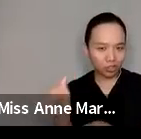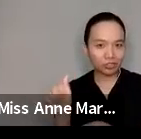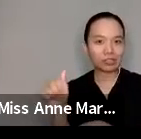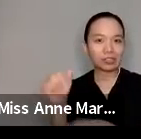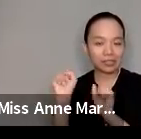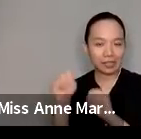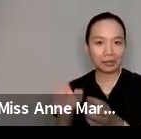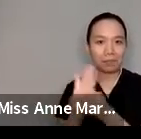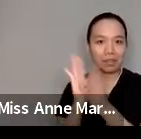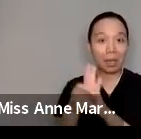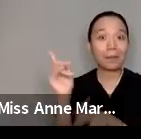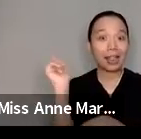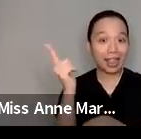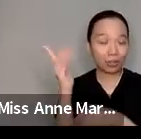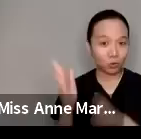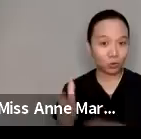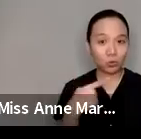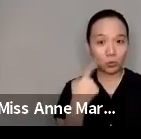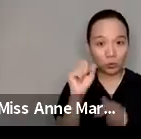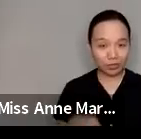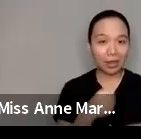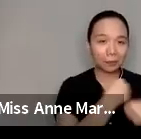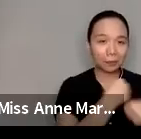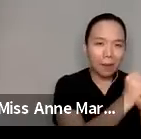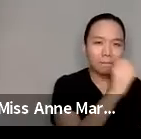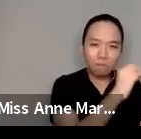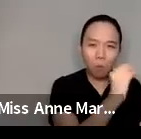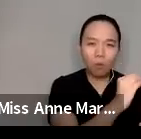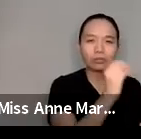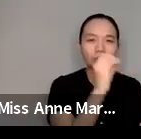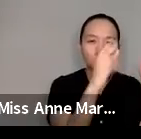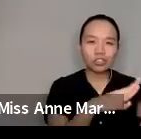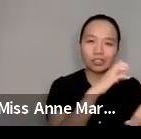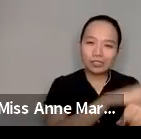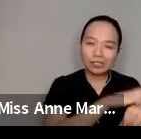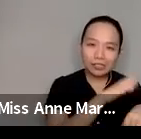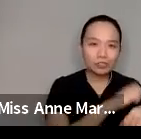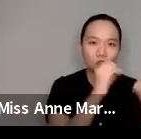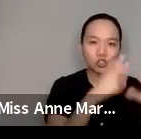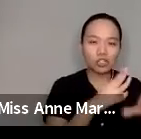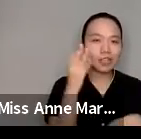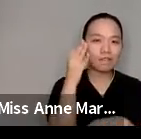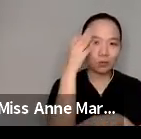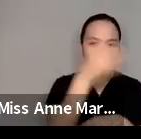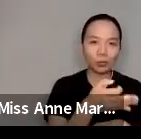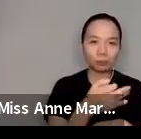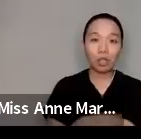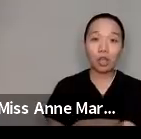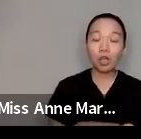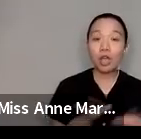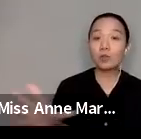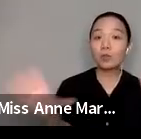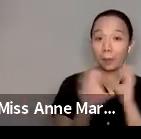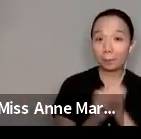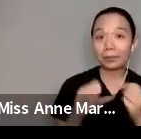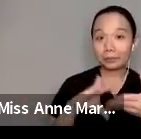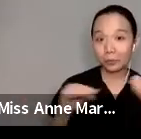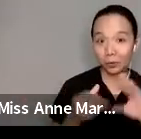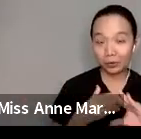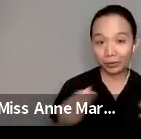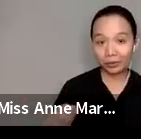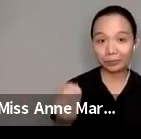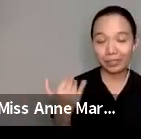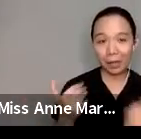a lecturer who can produce English teachers in the future. Long story short, I am a